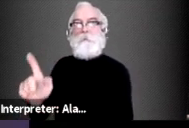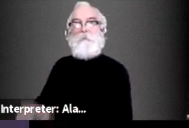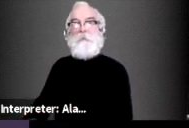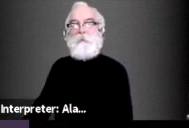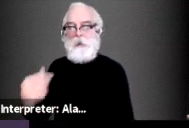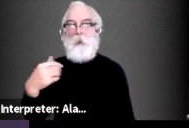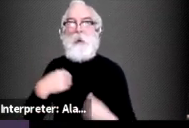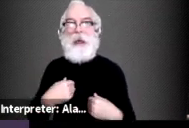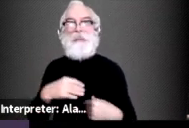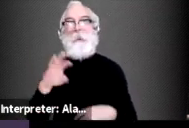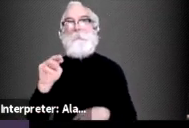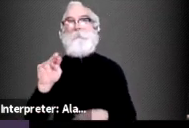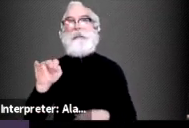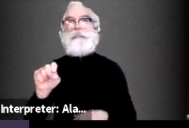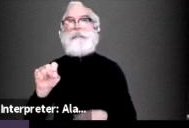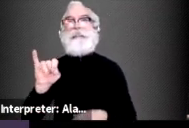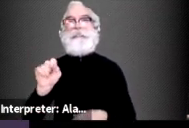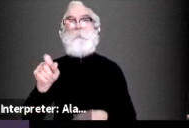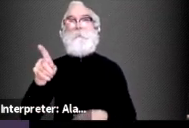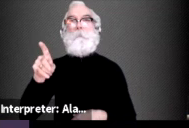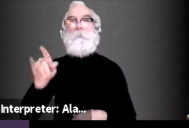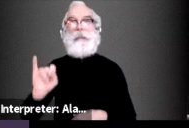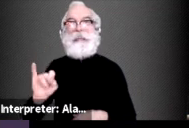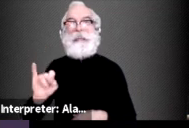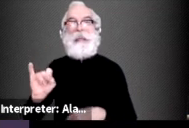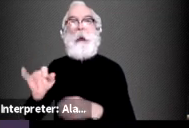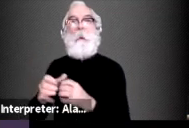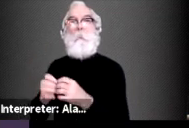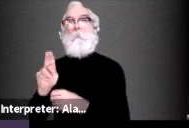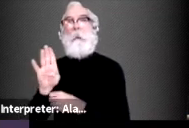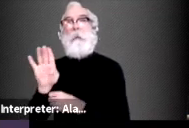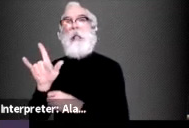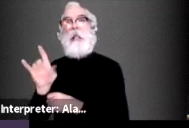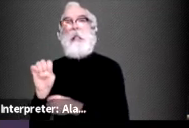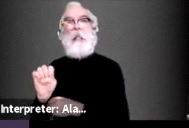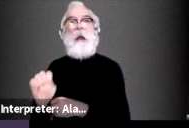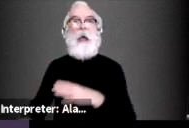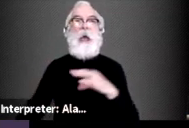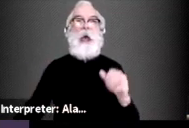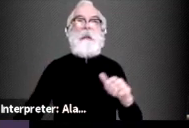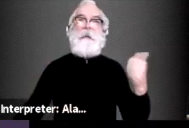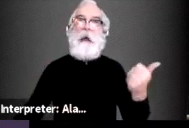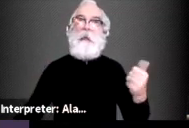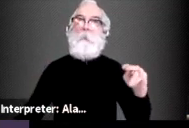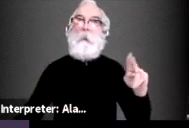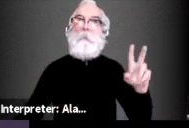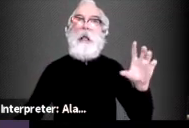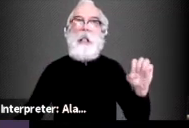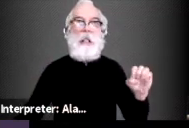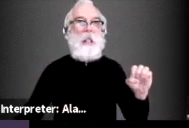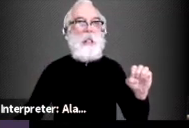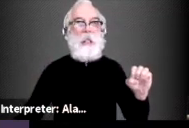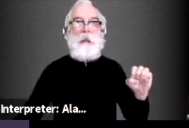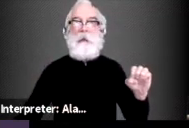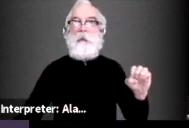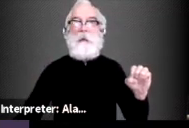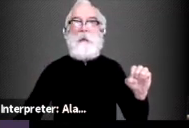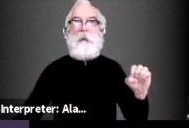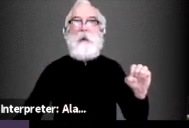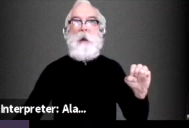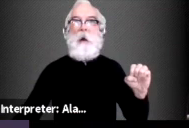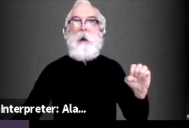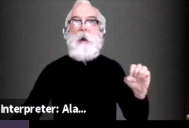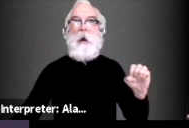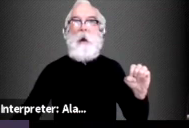South Sea Bubble, stock collapses to rival any of those we've experienced in recent decades. 2020 is